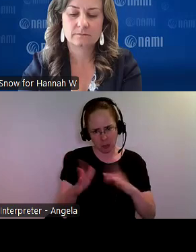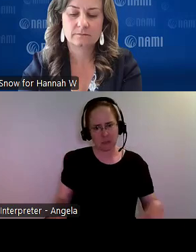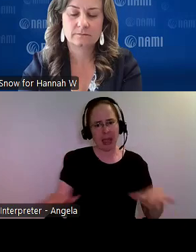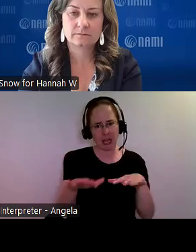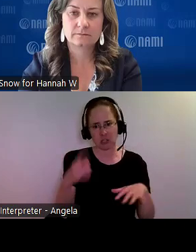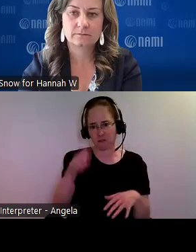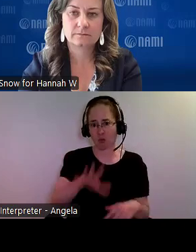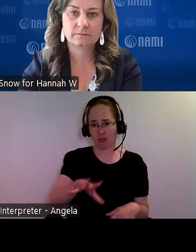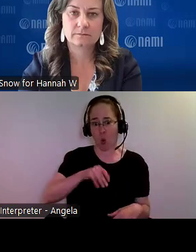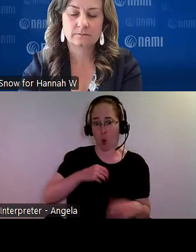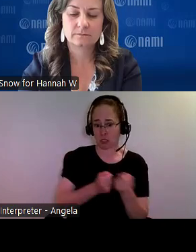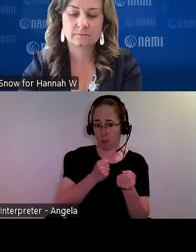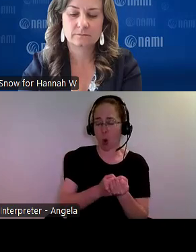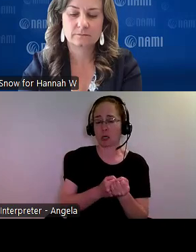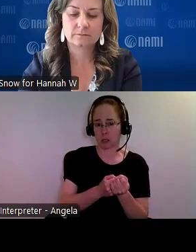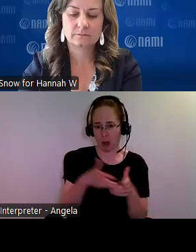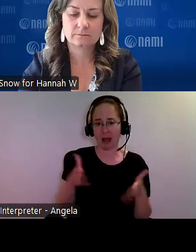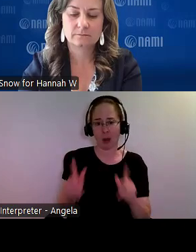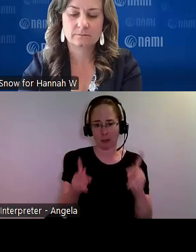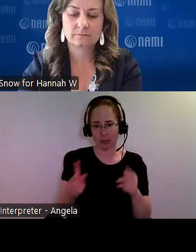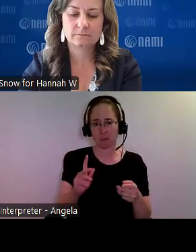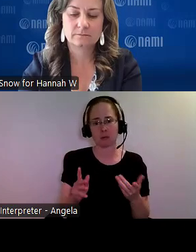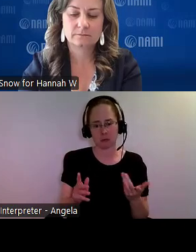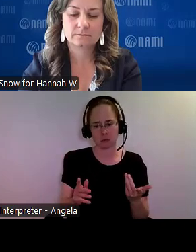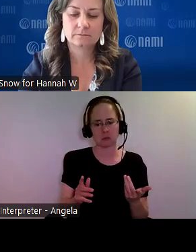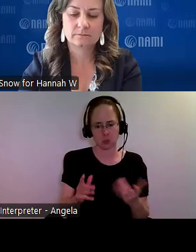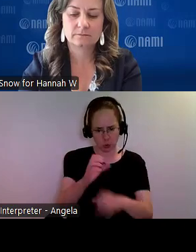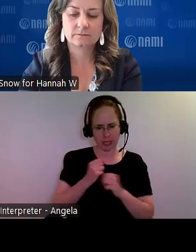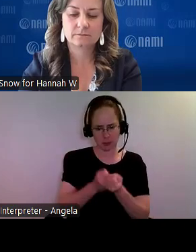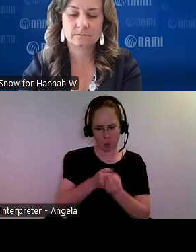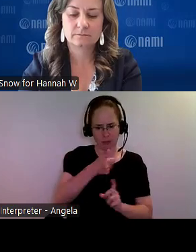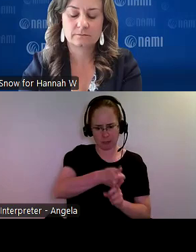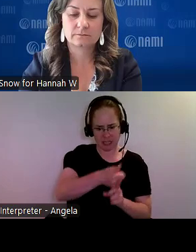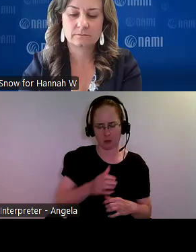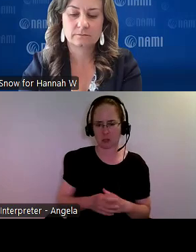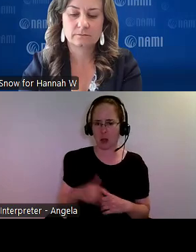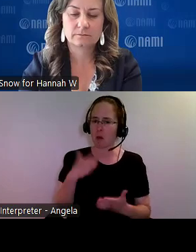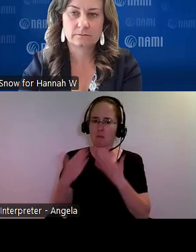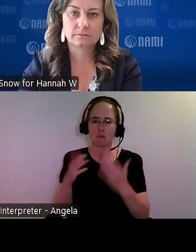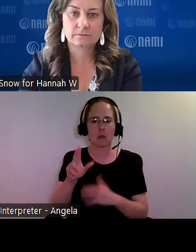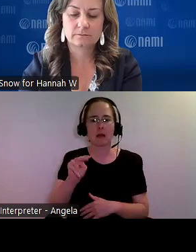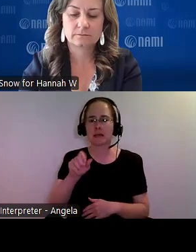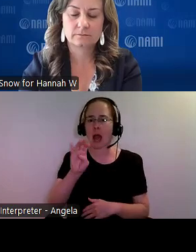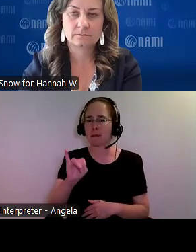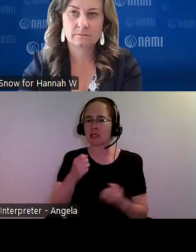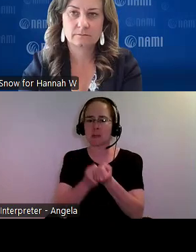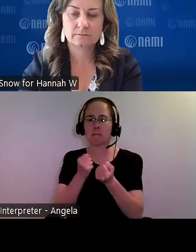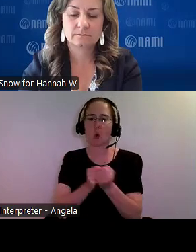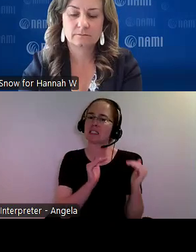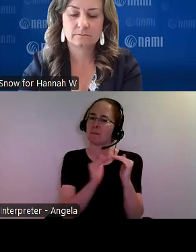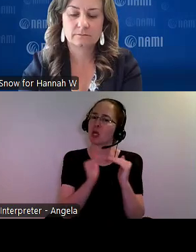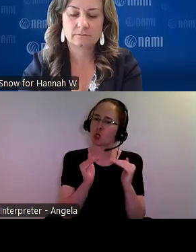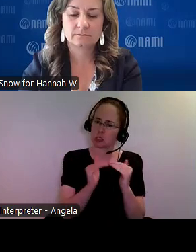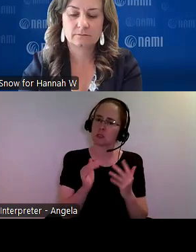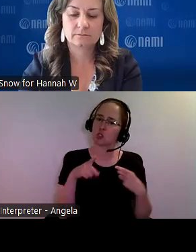their own support, giving people the space to be supported. I'm grateful for the work that NAMI does in supporting peers as part of that work